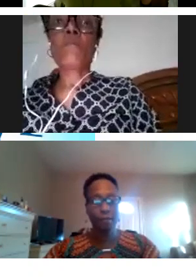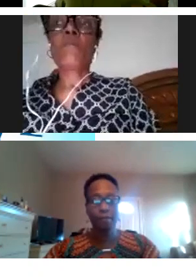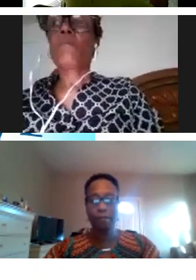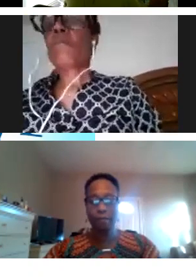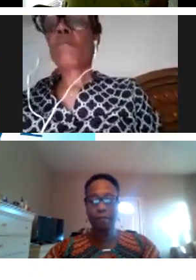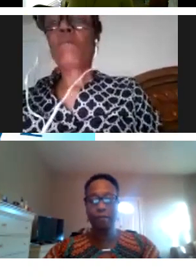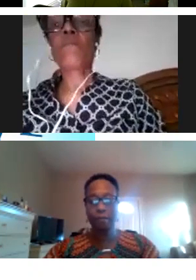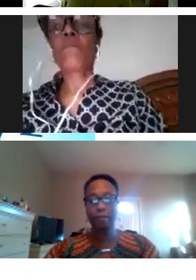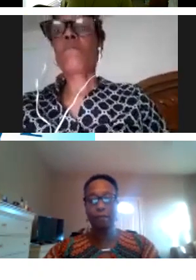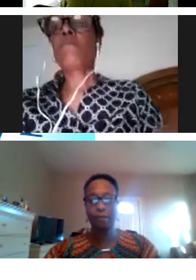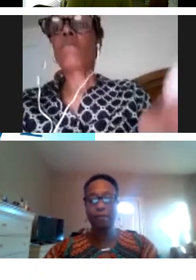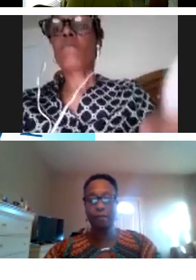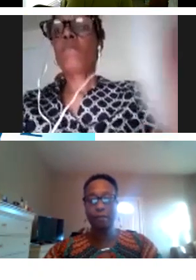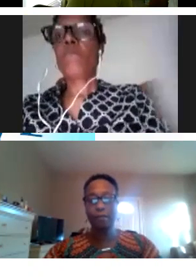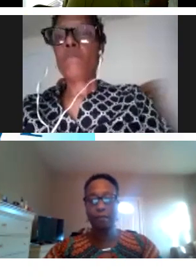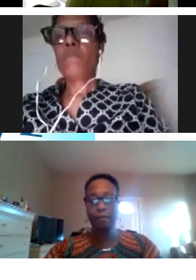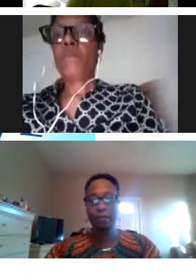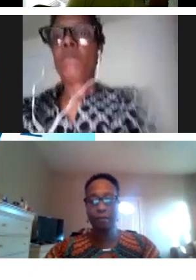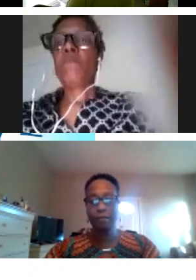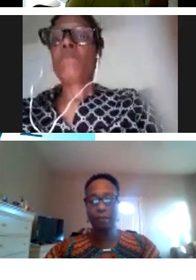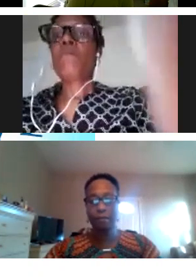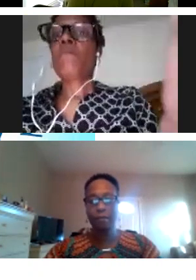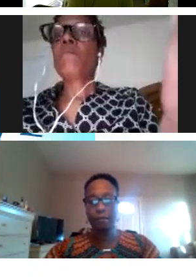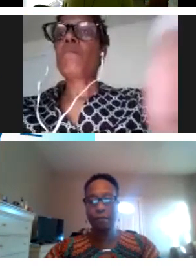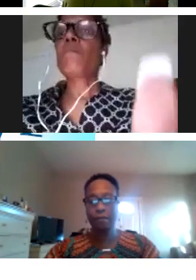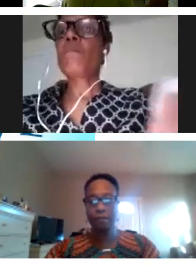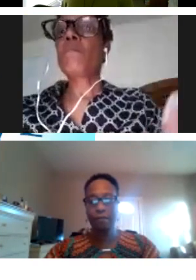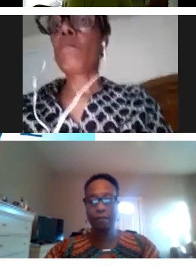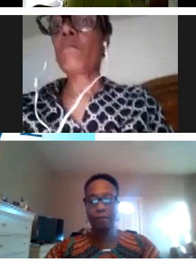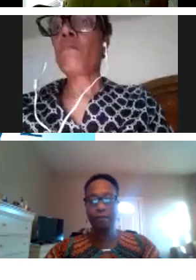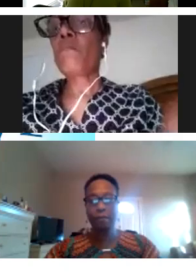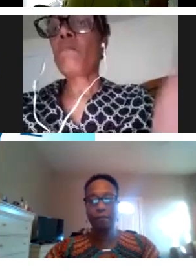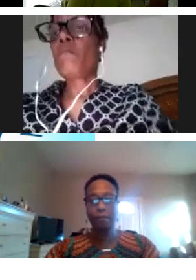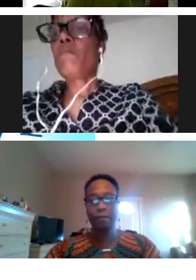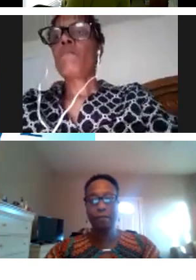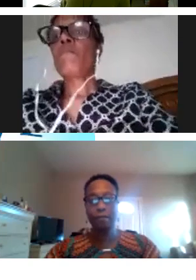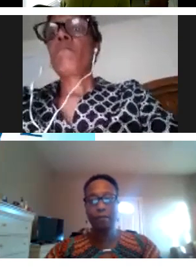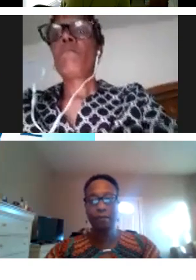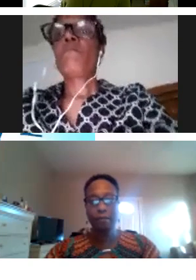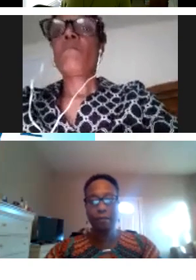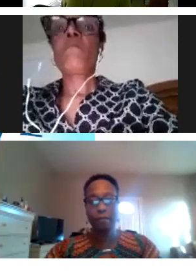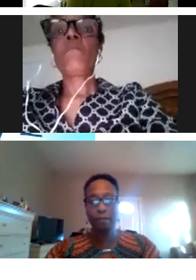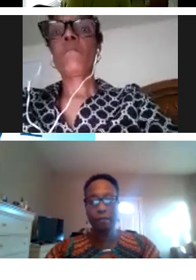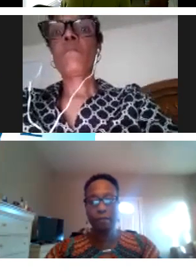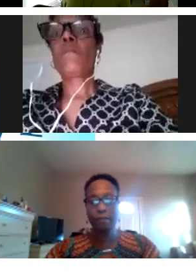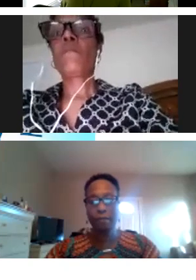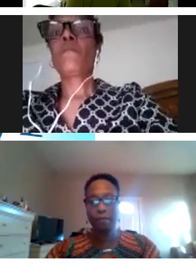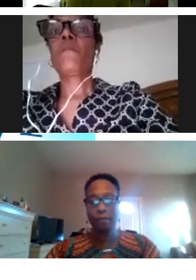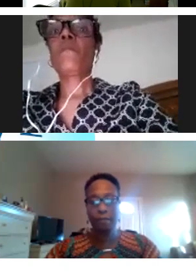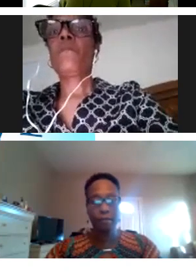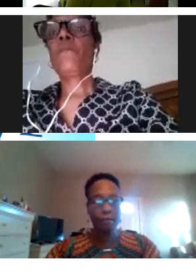those into our conversation as well. This is the most important part, is that we wanna make sure that everyone feels comfortable talking